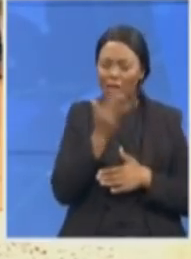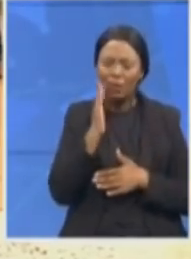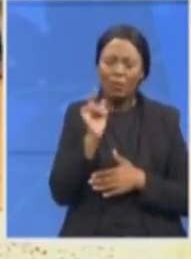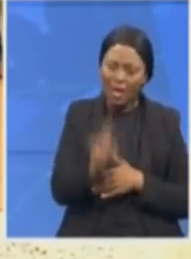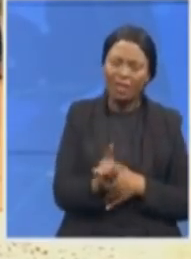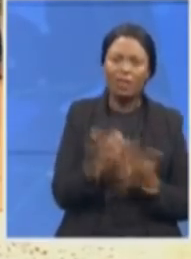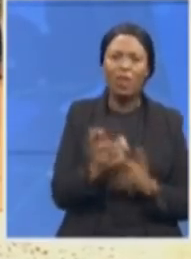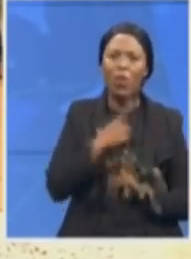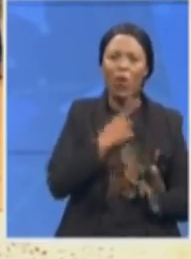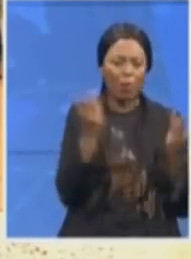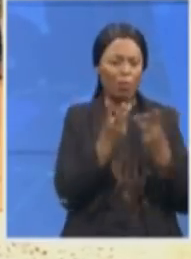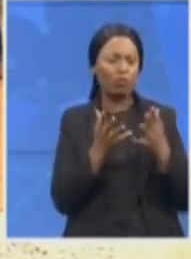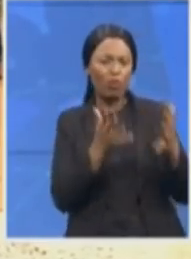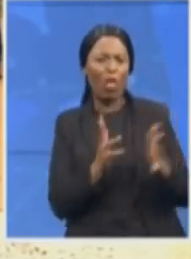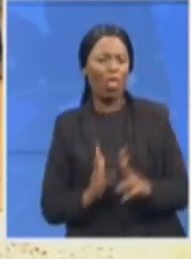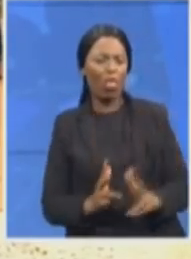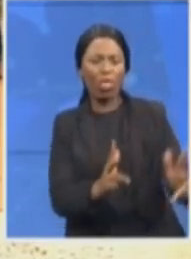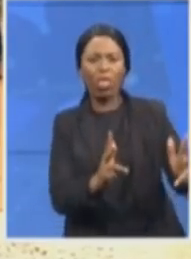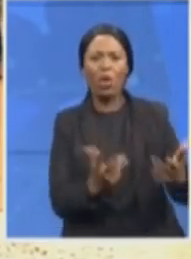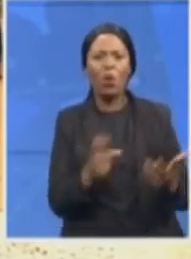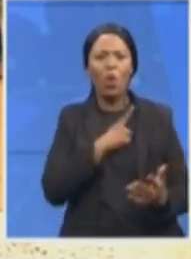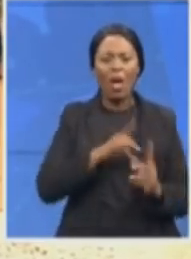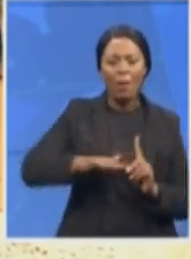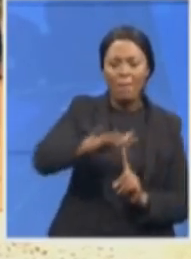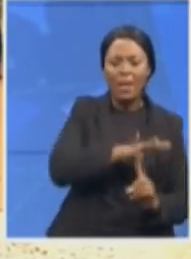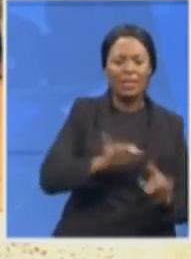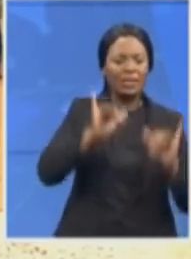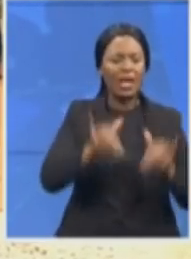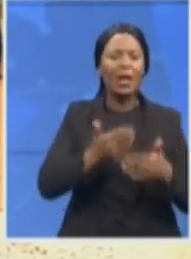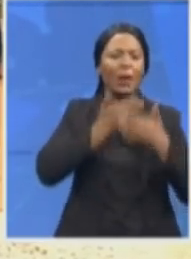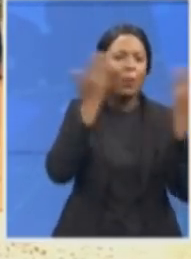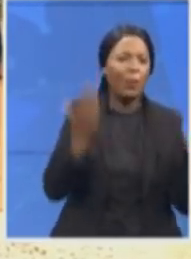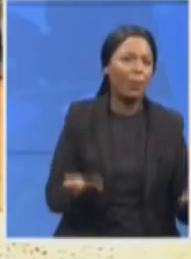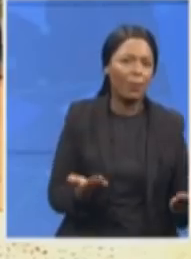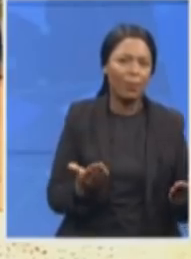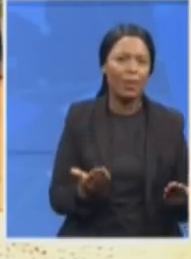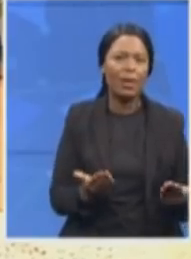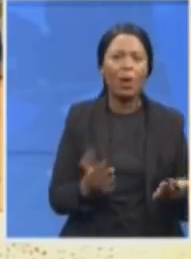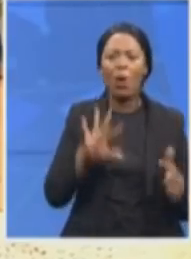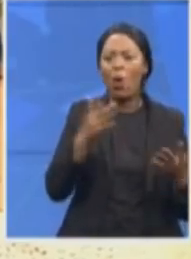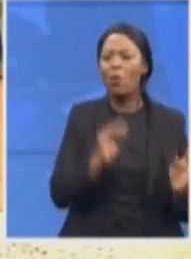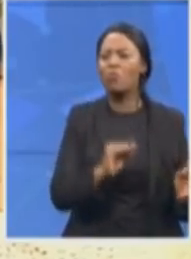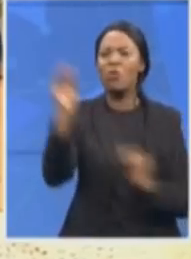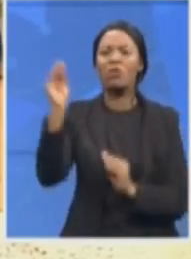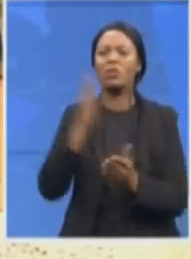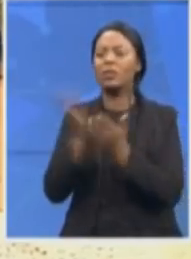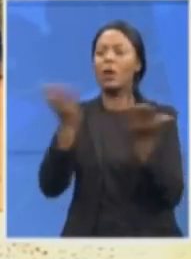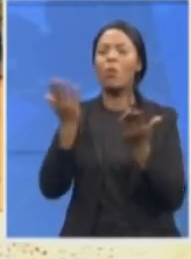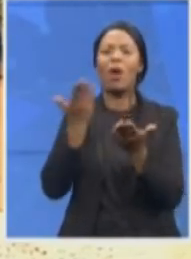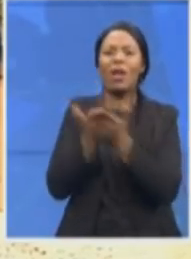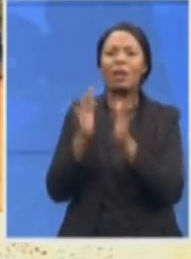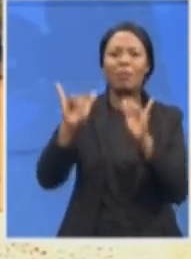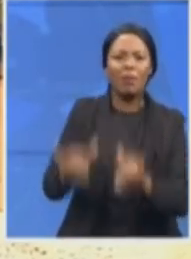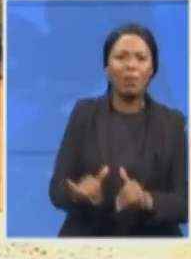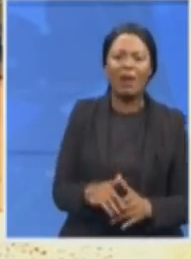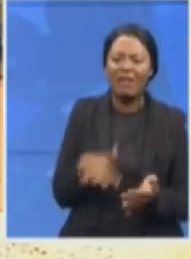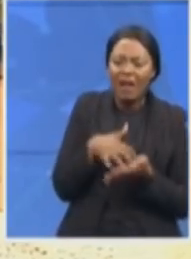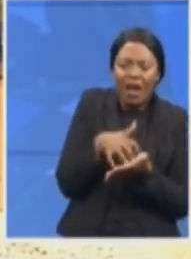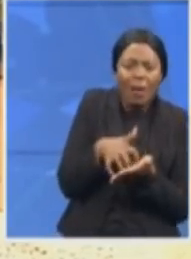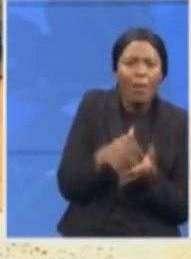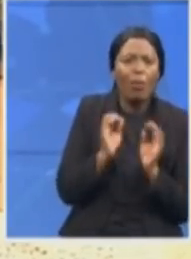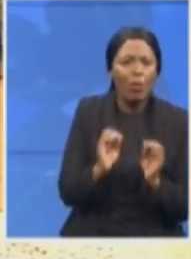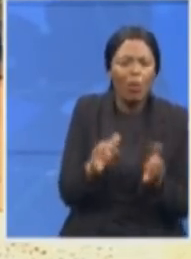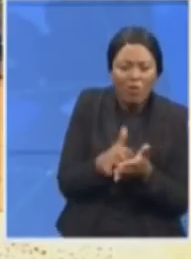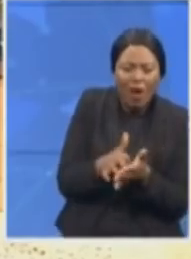to stay or having to find makeshift places to stay, where they're vulnerable to the elements, they're vulnerable to criminal elements because they